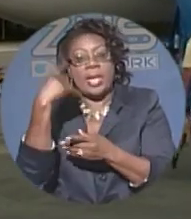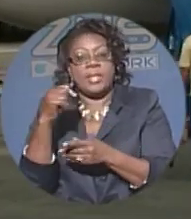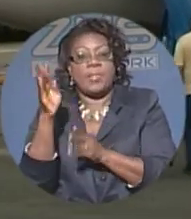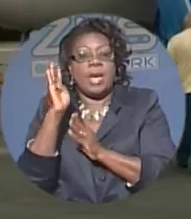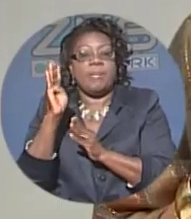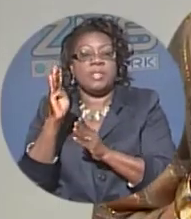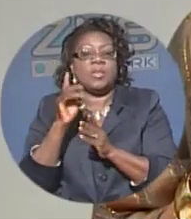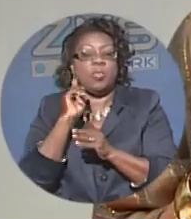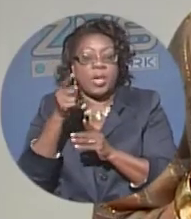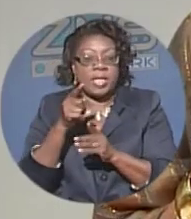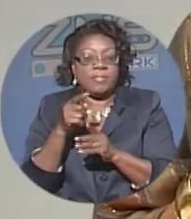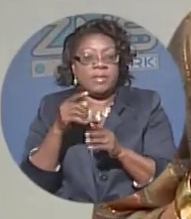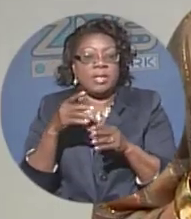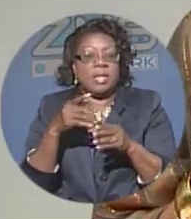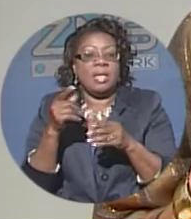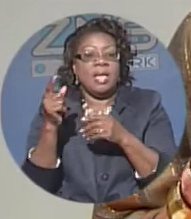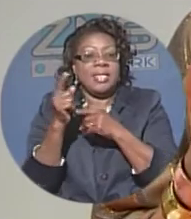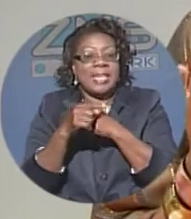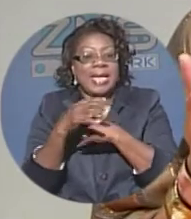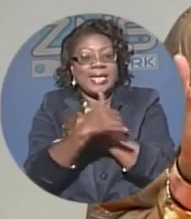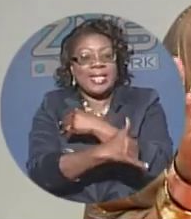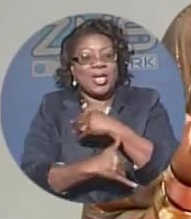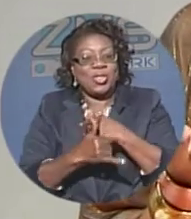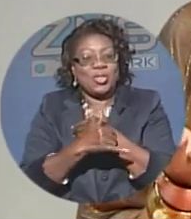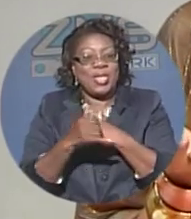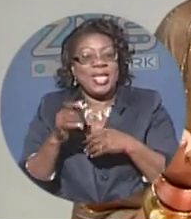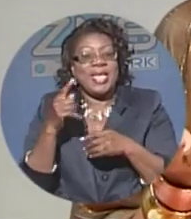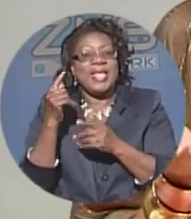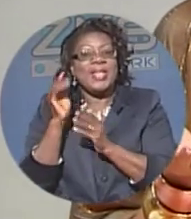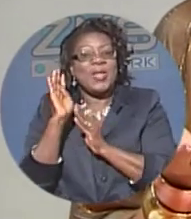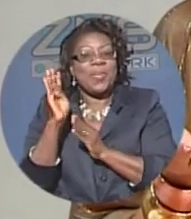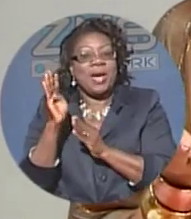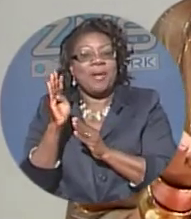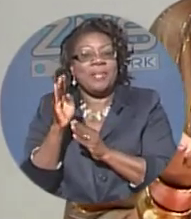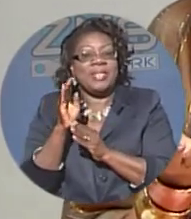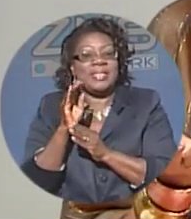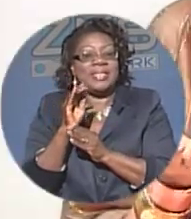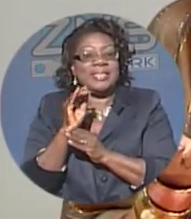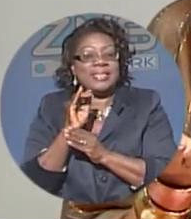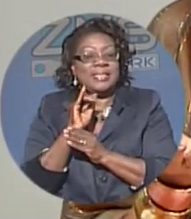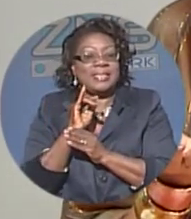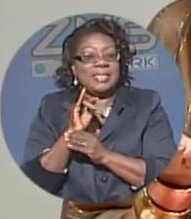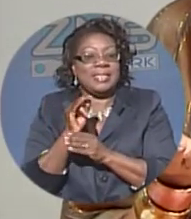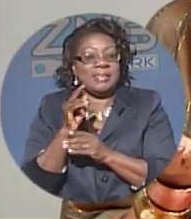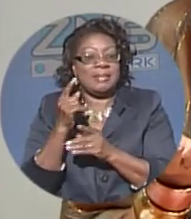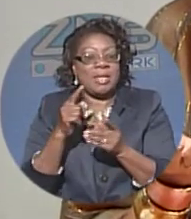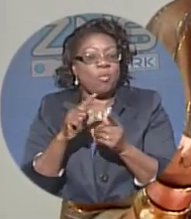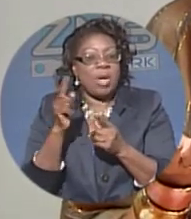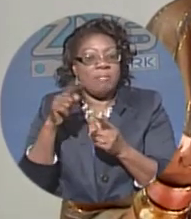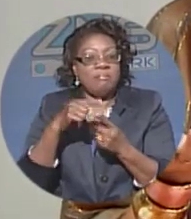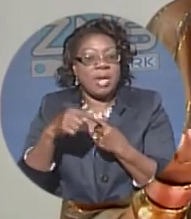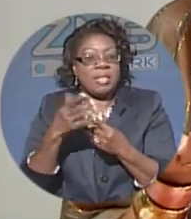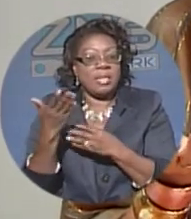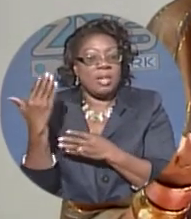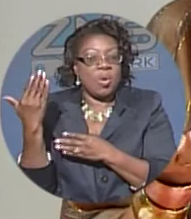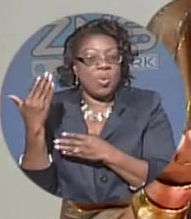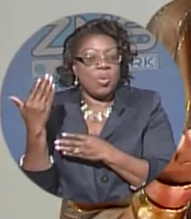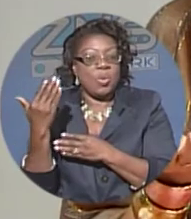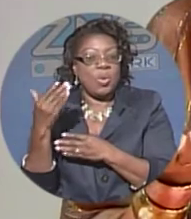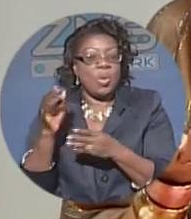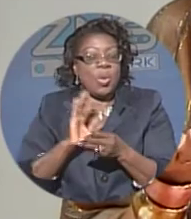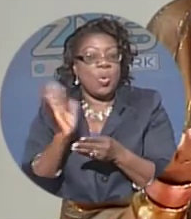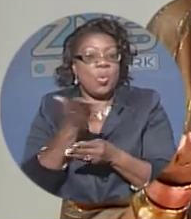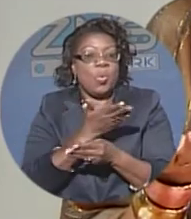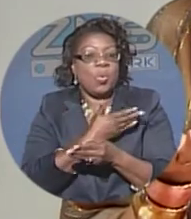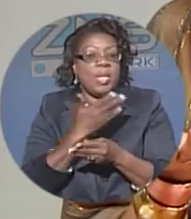targeted countries. Well, Bahamas, we are starting to go like 1 month ago. It's beginning. I